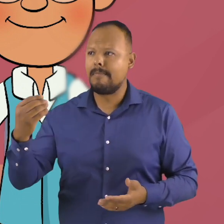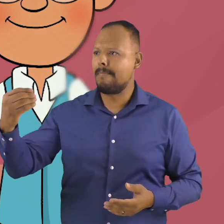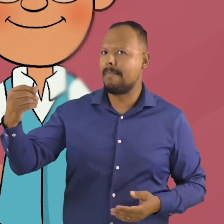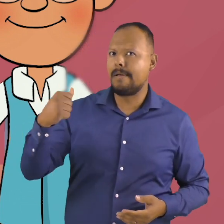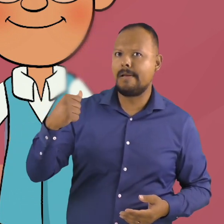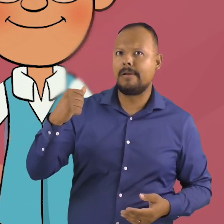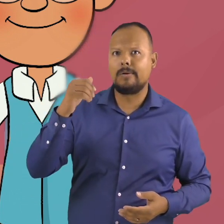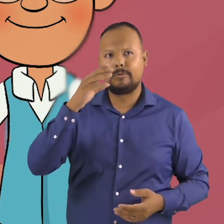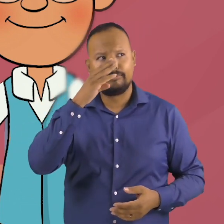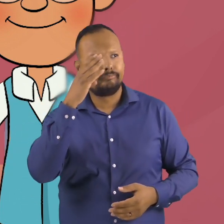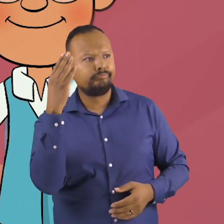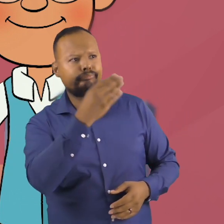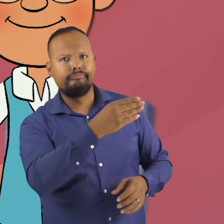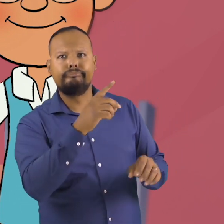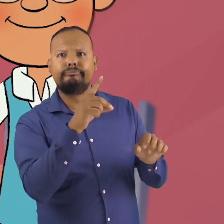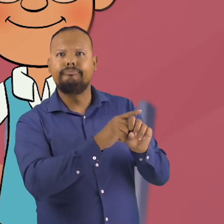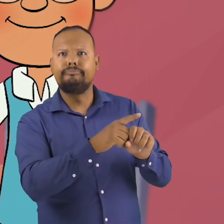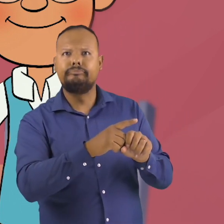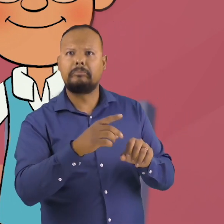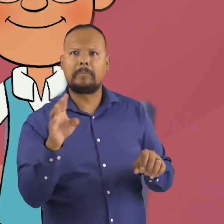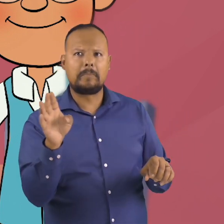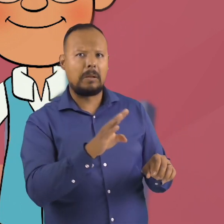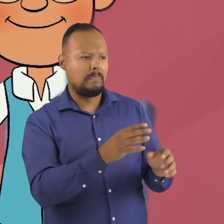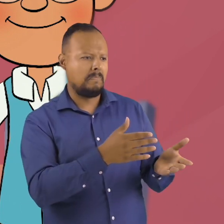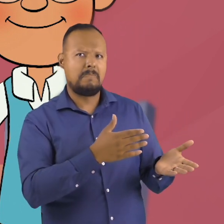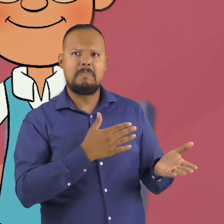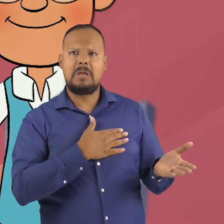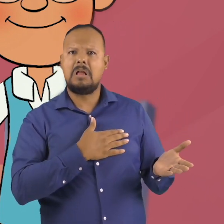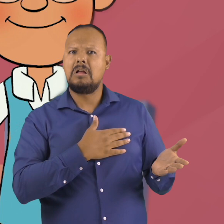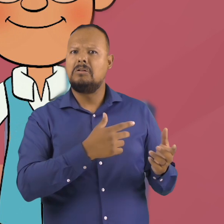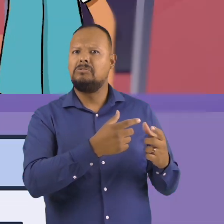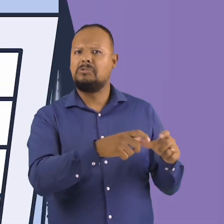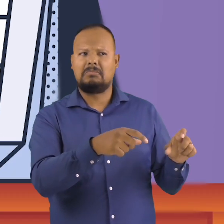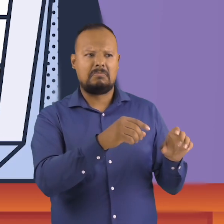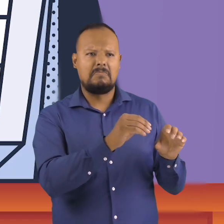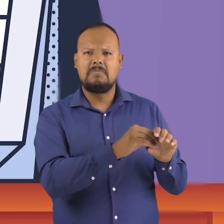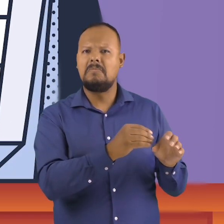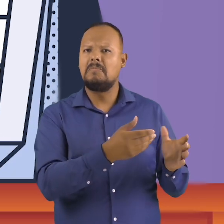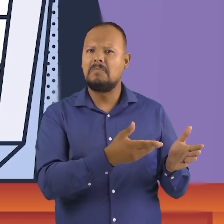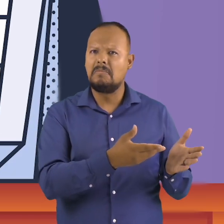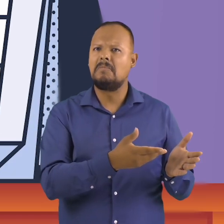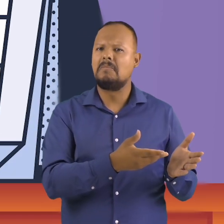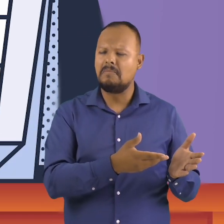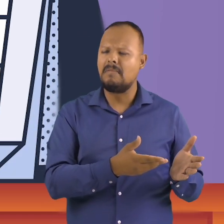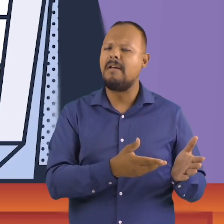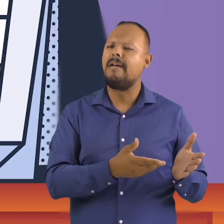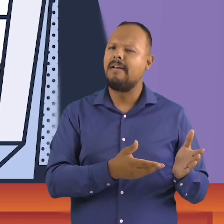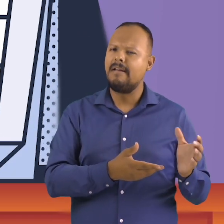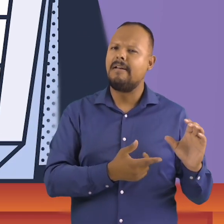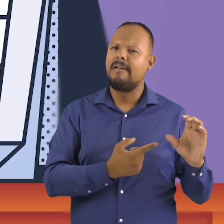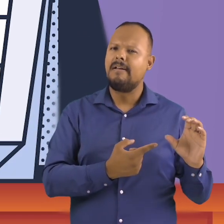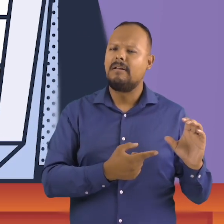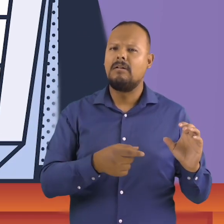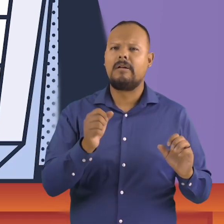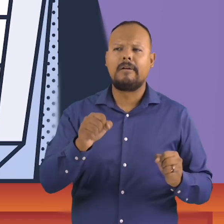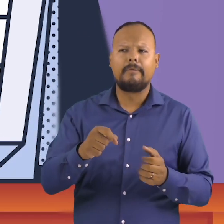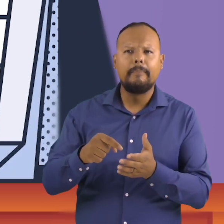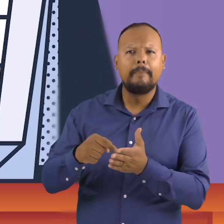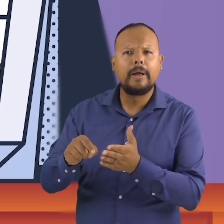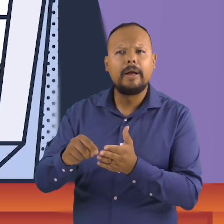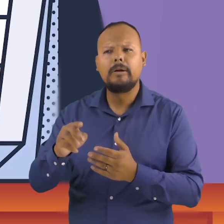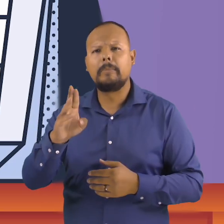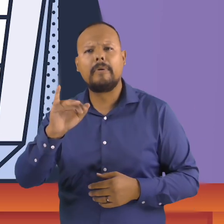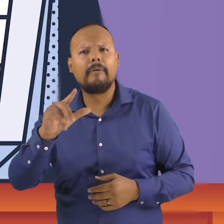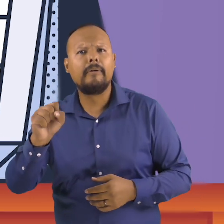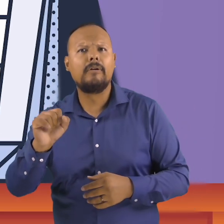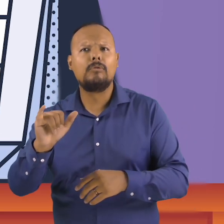Deposit to send your paycheck right to your checking account. You can pay bills like this too. You can set up